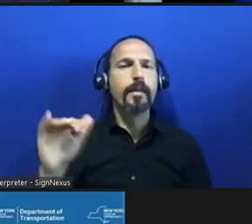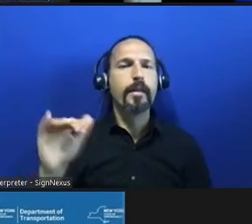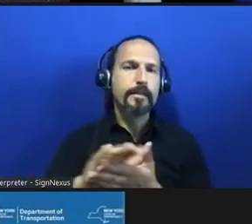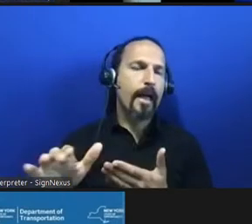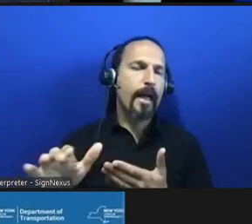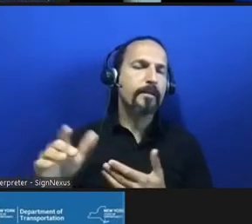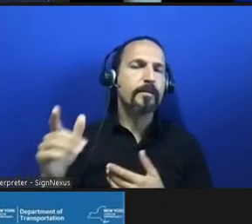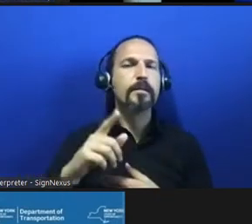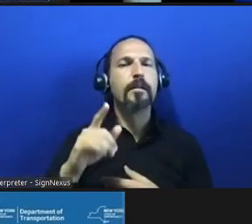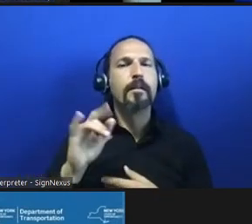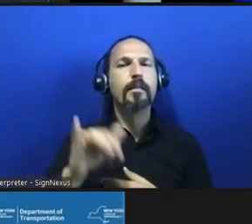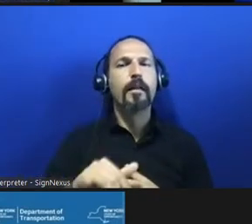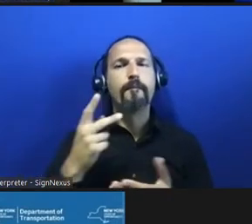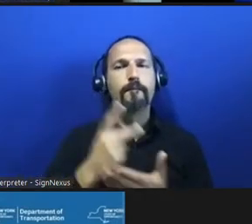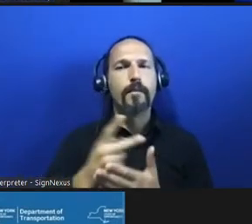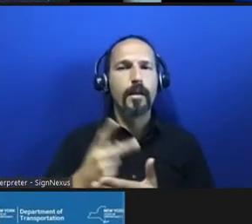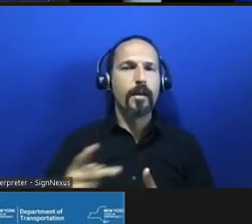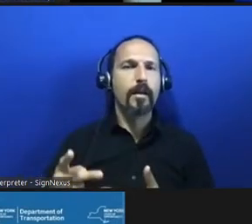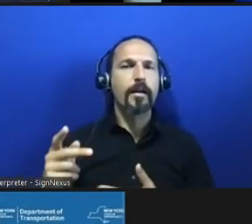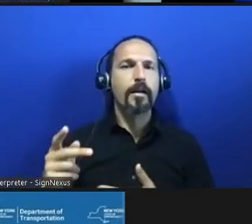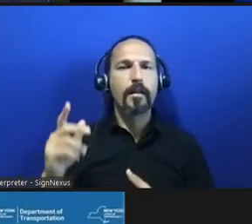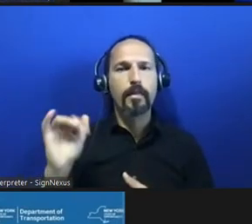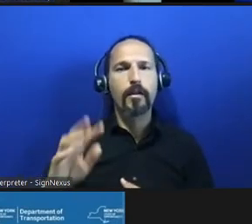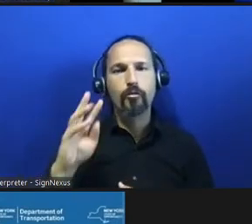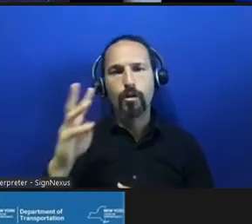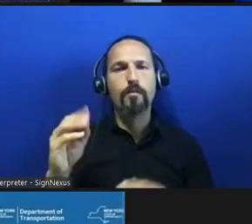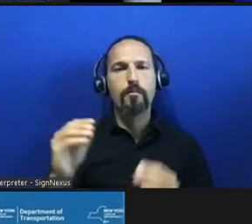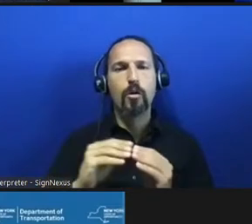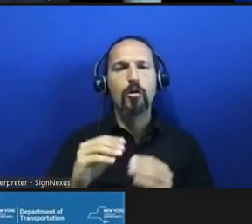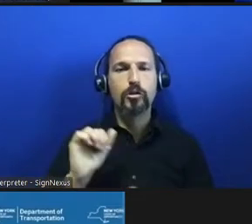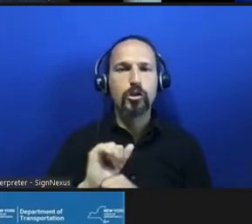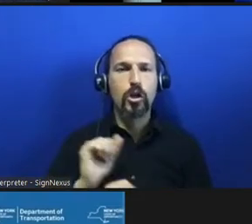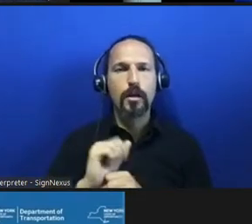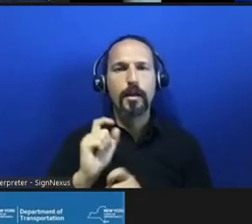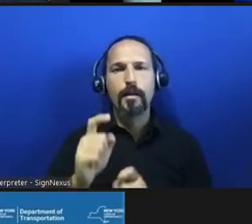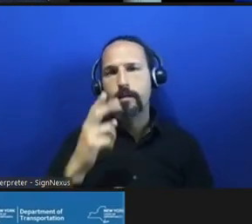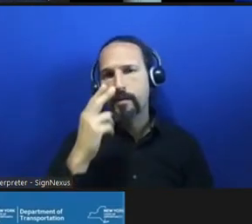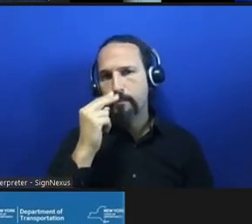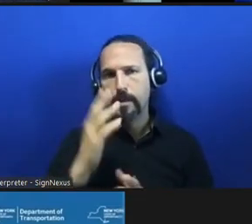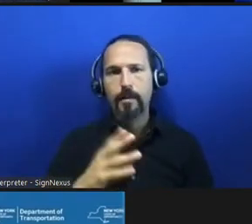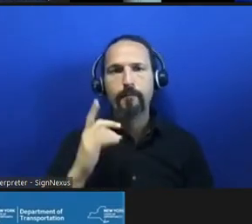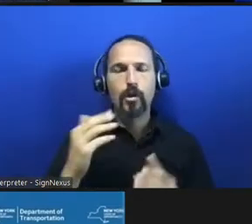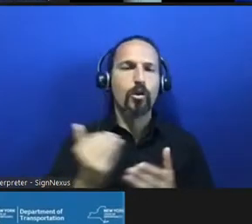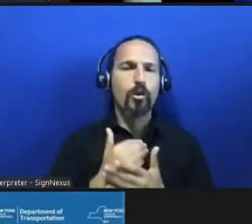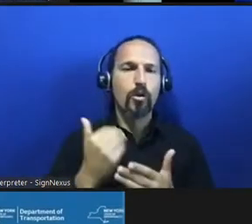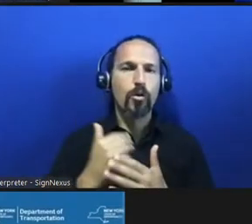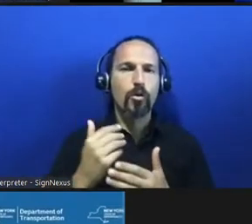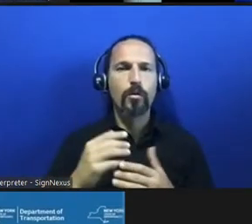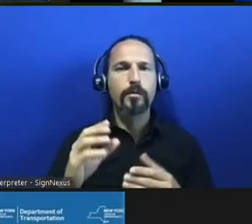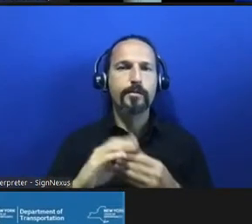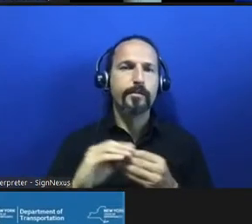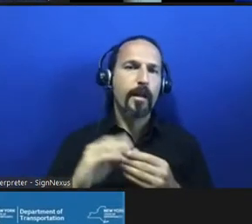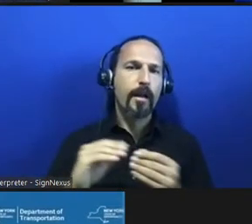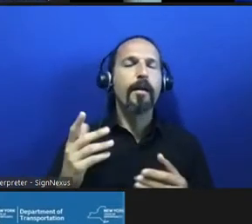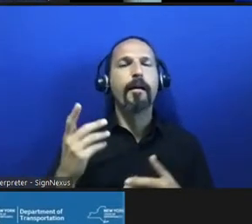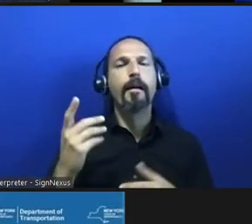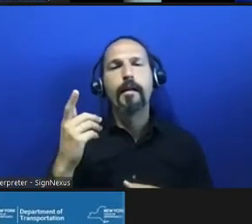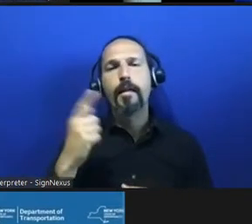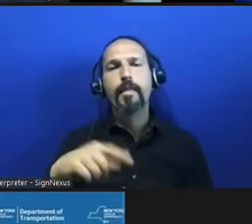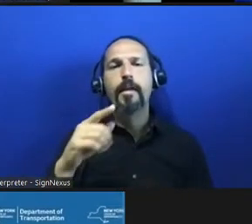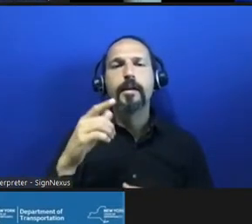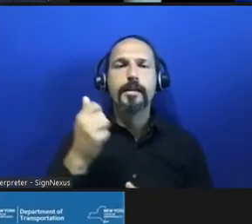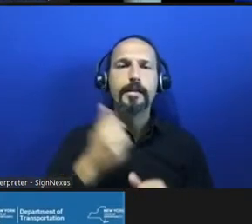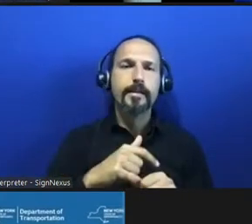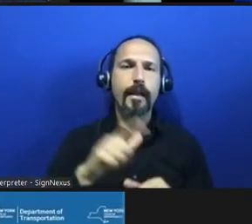that failing public transit in fact creates jobs by giving comedians fertile ground for new material every time a Long Island Railroad train is